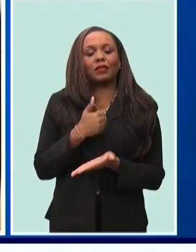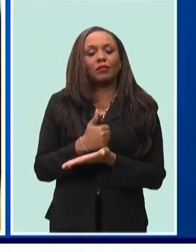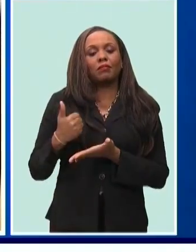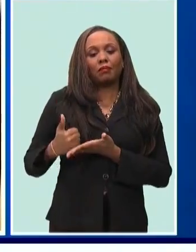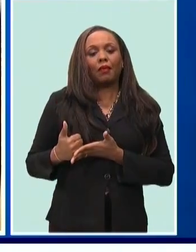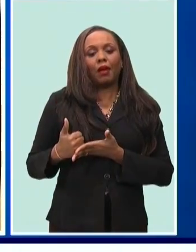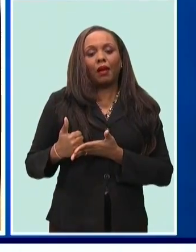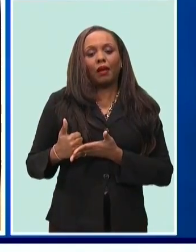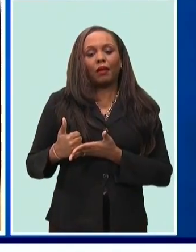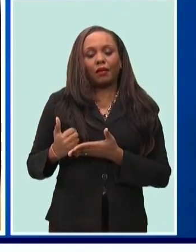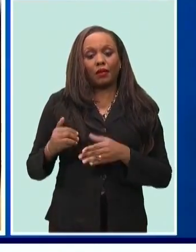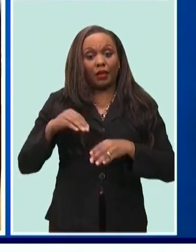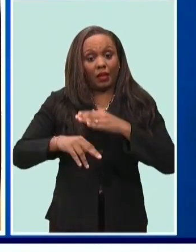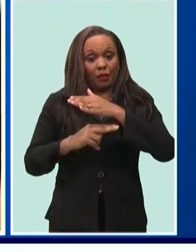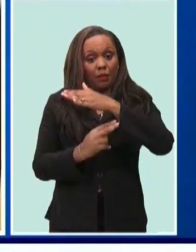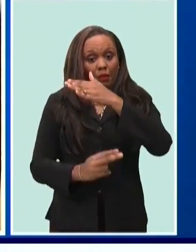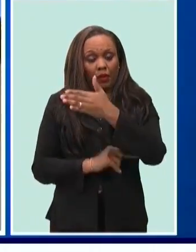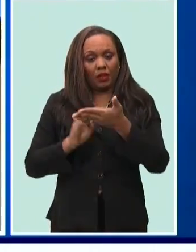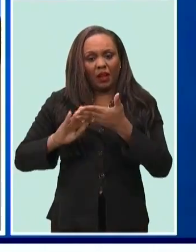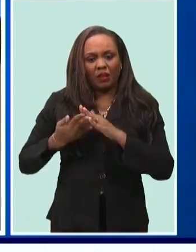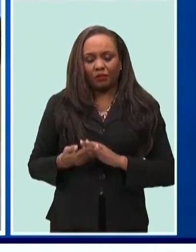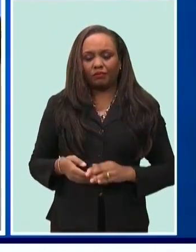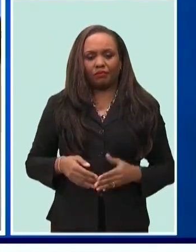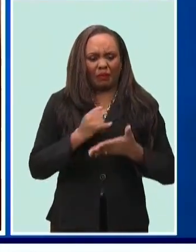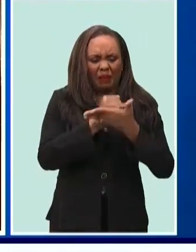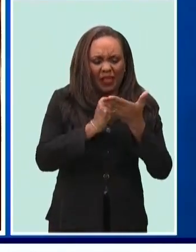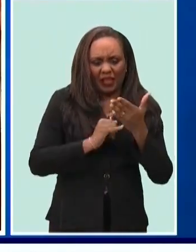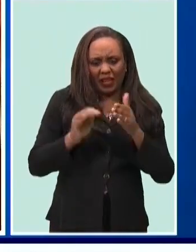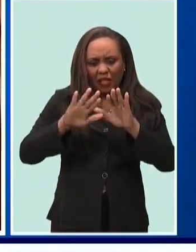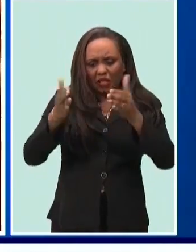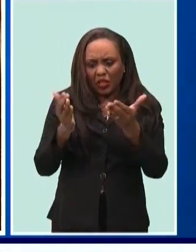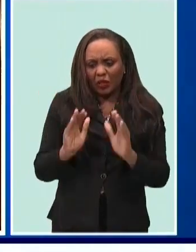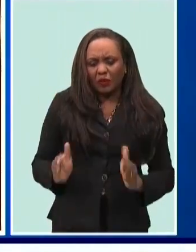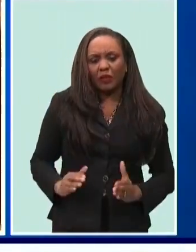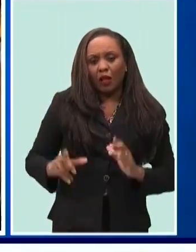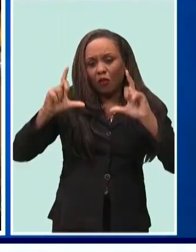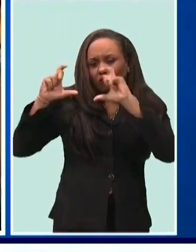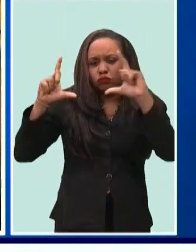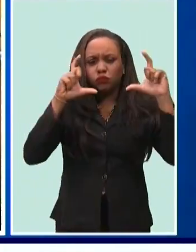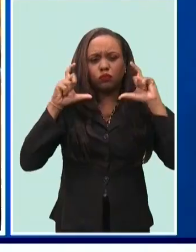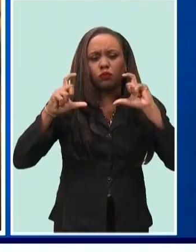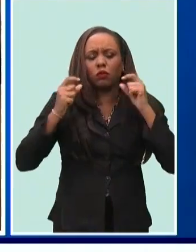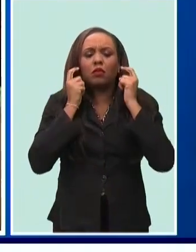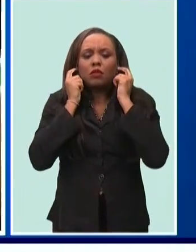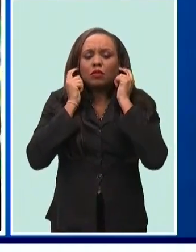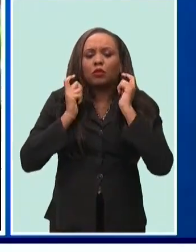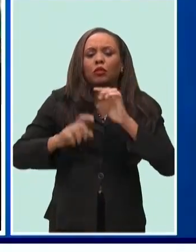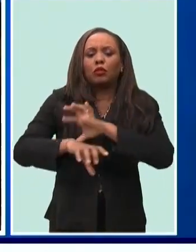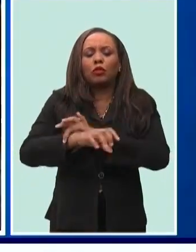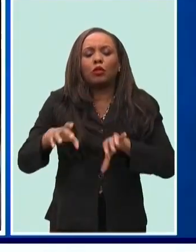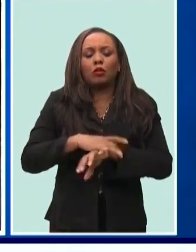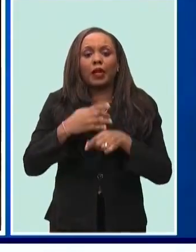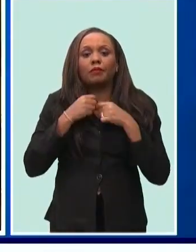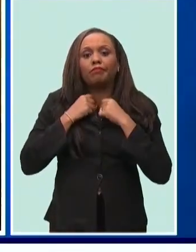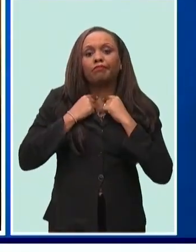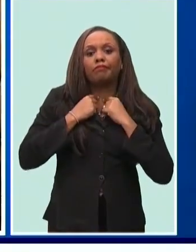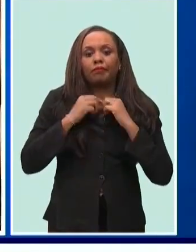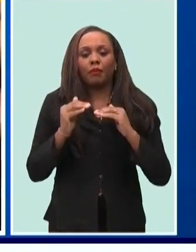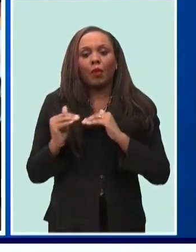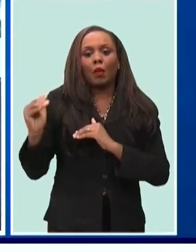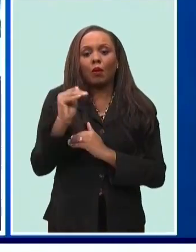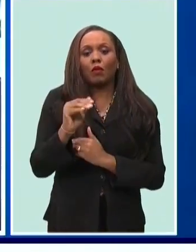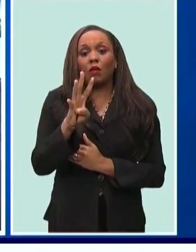Barbados in historic Bridgetown. Paintings, sculptures, photography and jewelry are among the work on display from over 40 of the